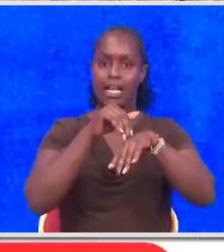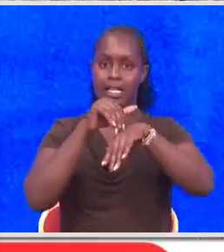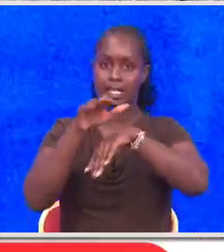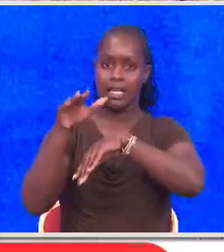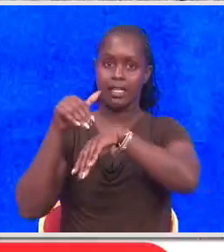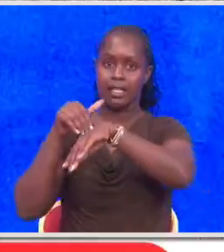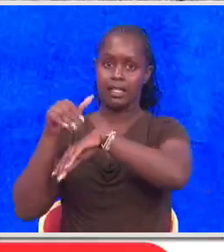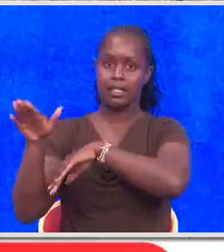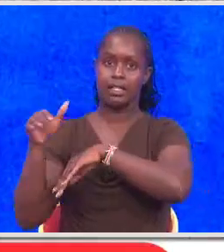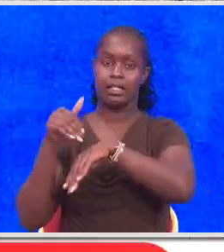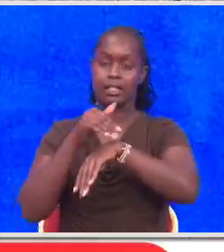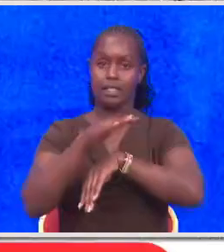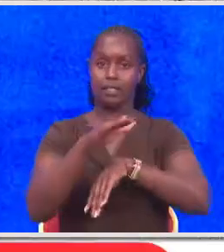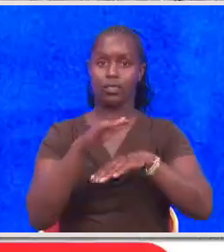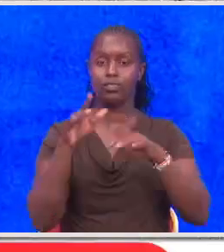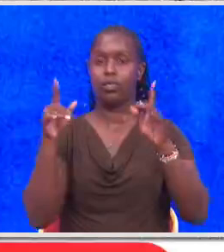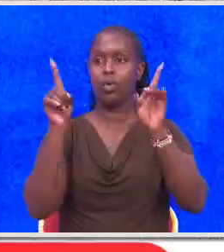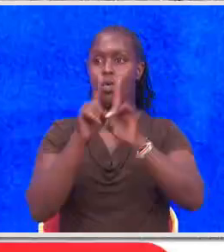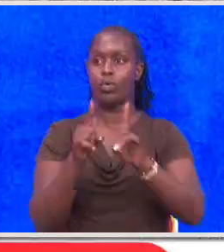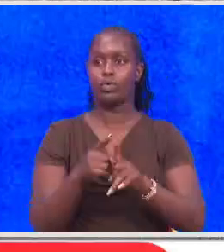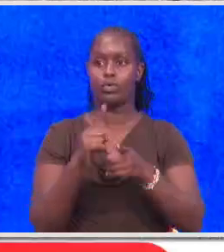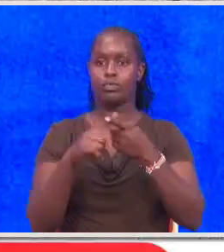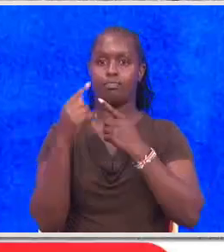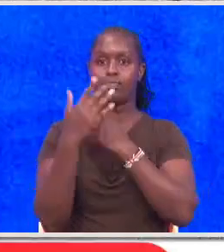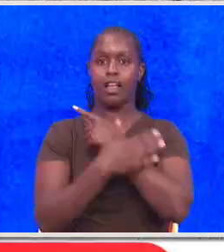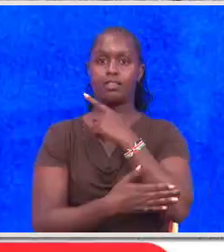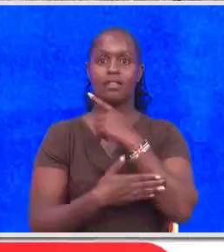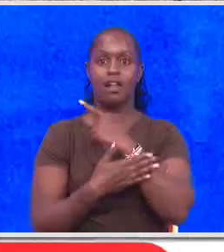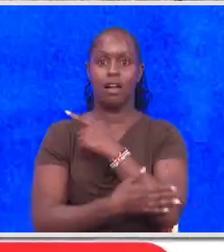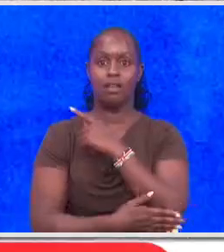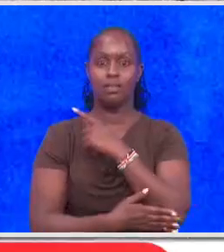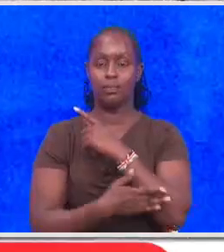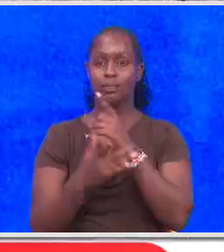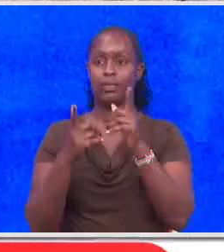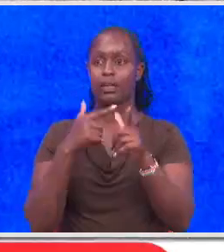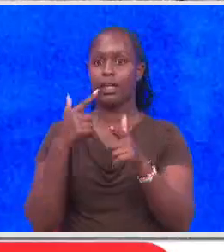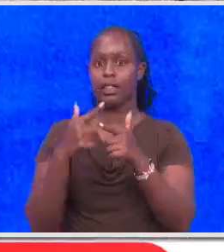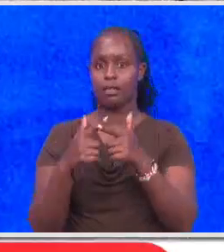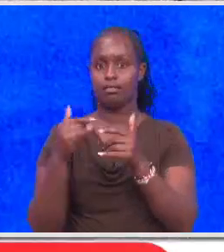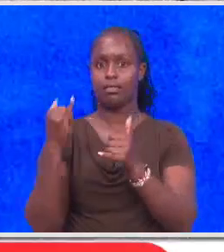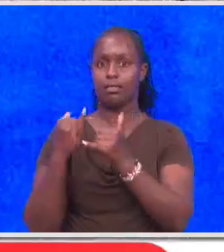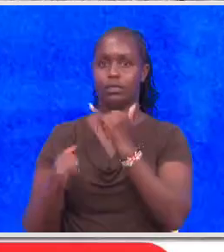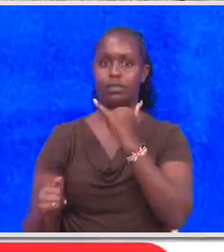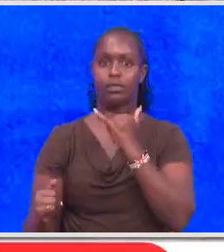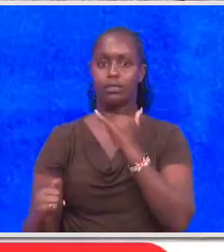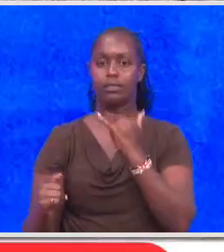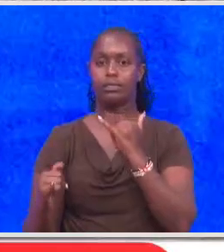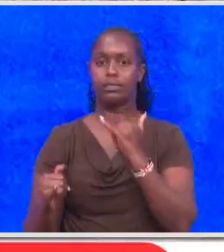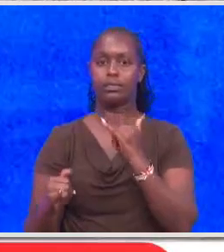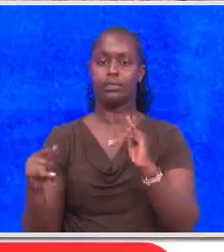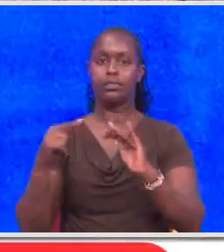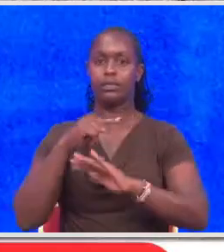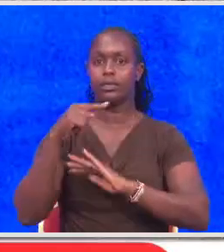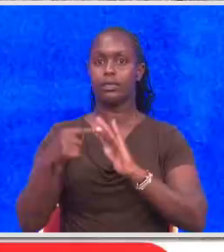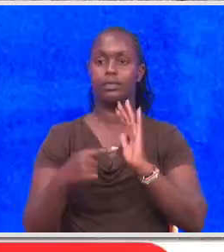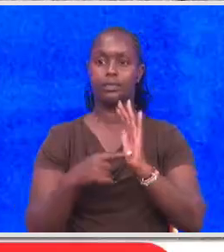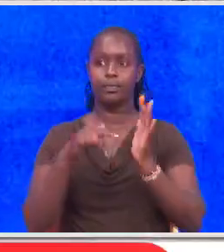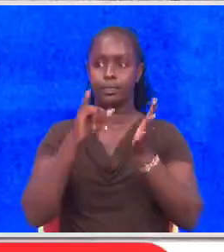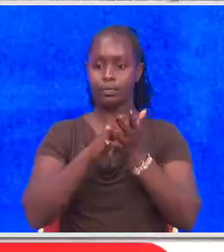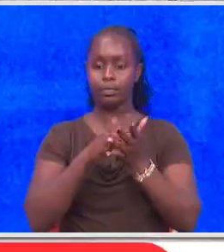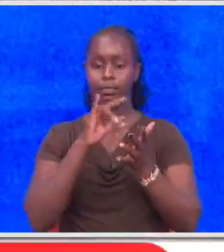of the city as well as the country. Then lastly is that